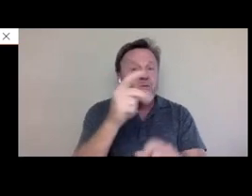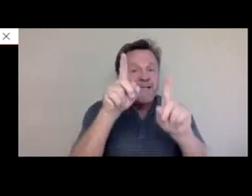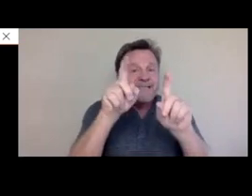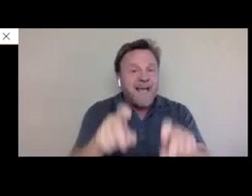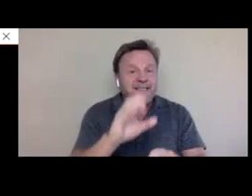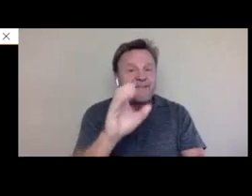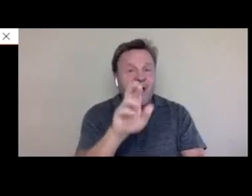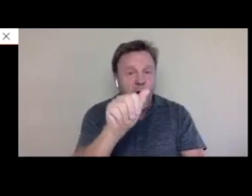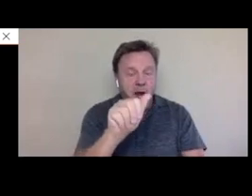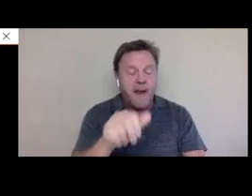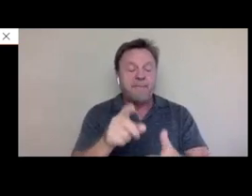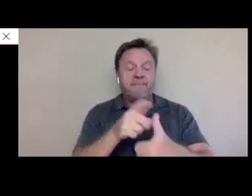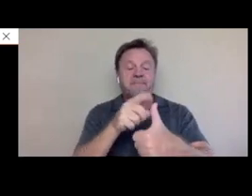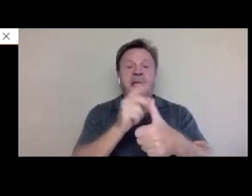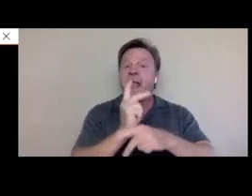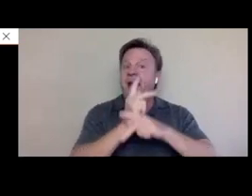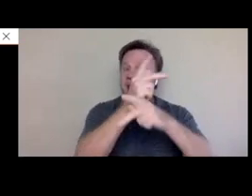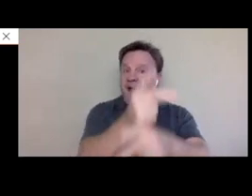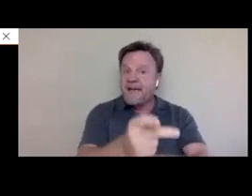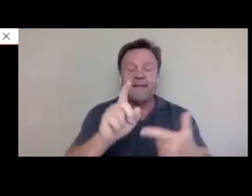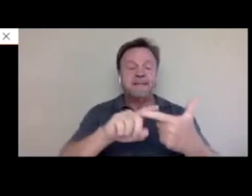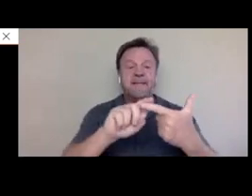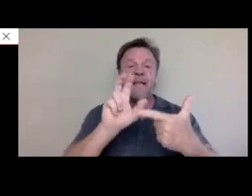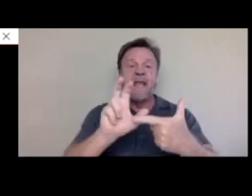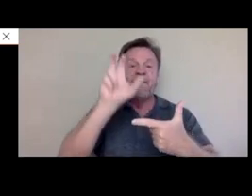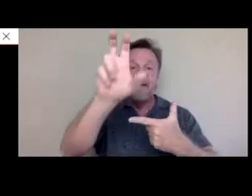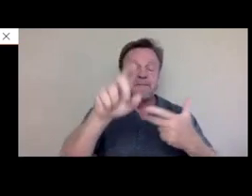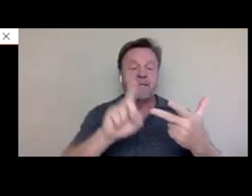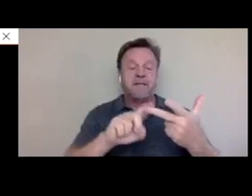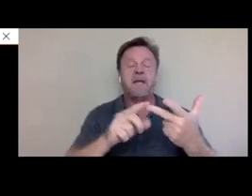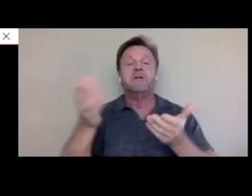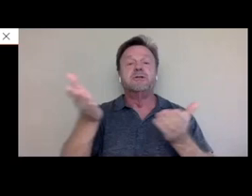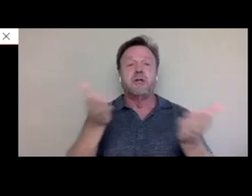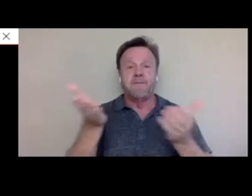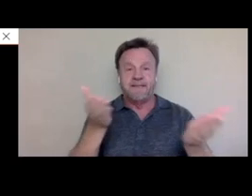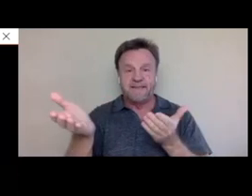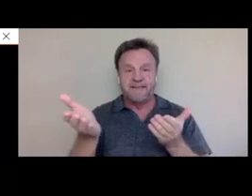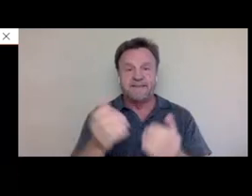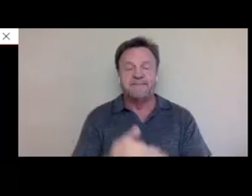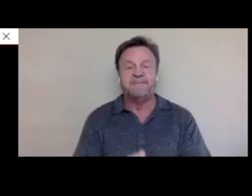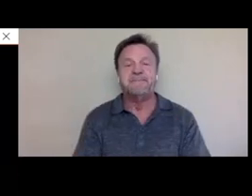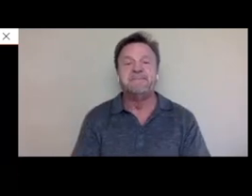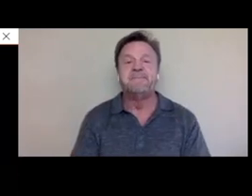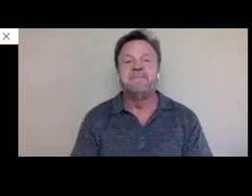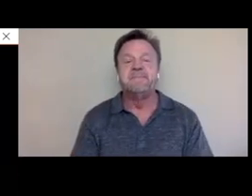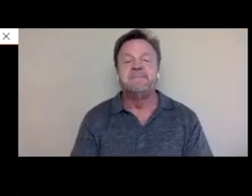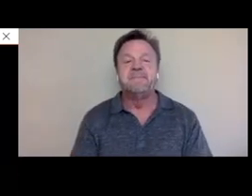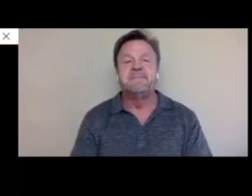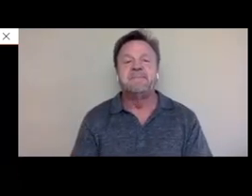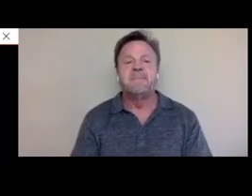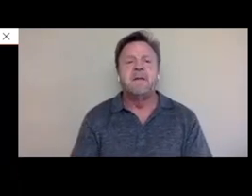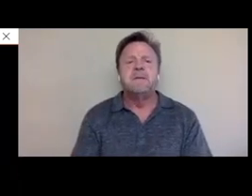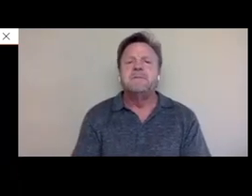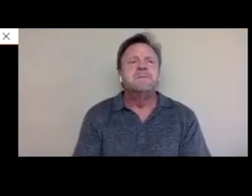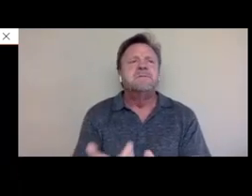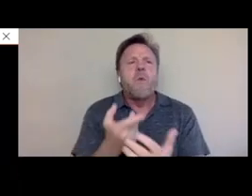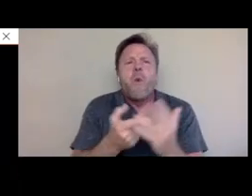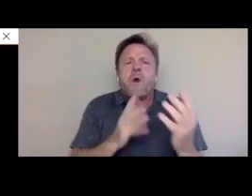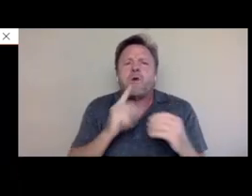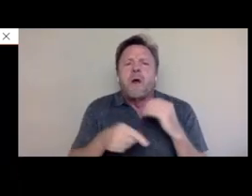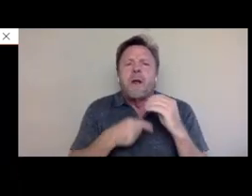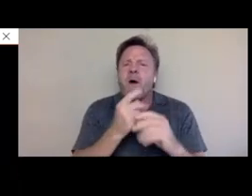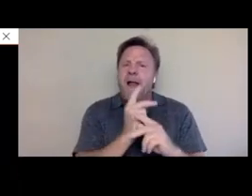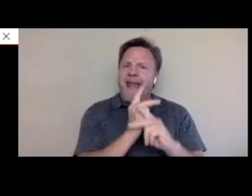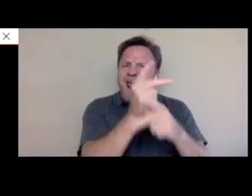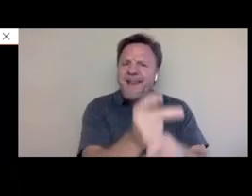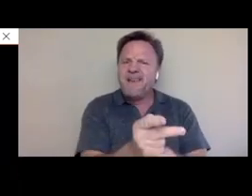look at lending, investment, and service. Next slide, please. So what are we talking about with lending?